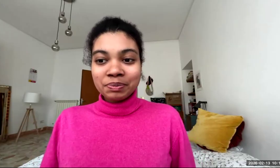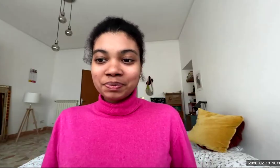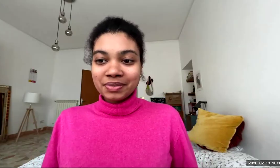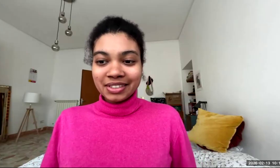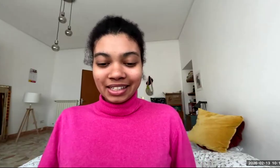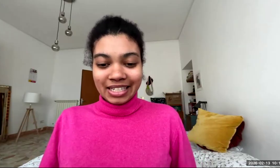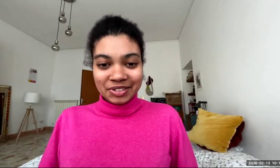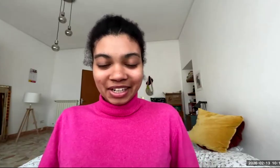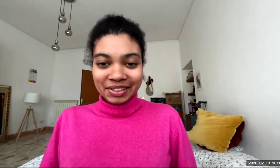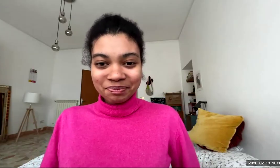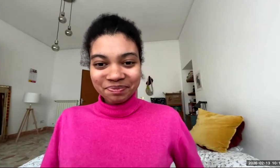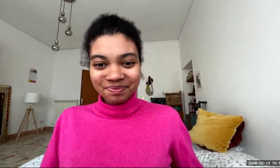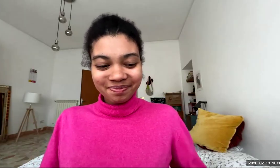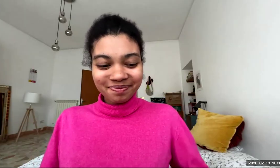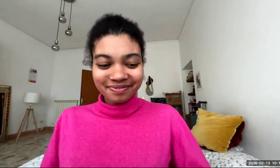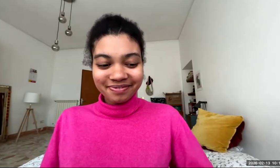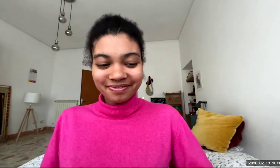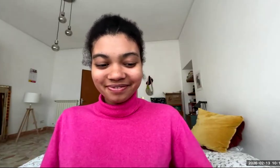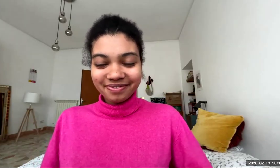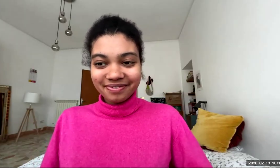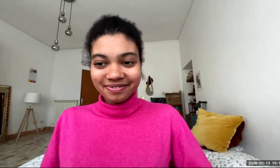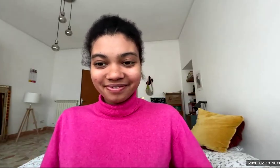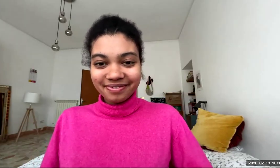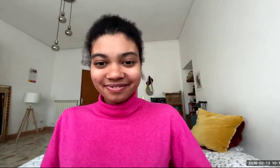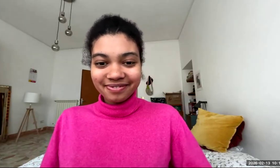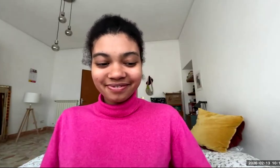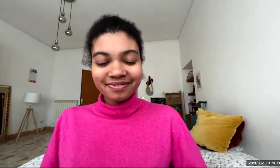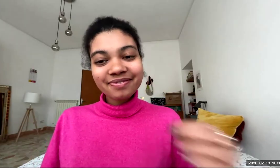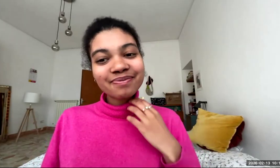one. So let's try it.